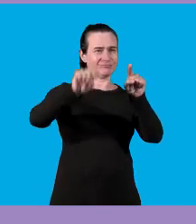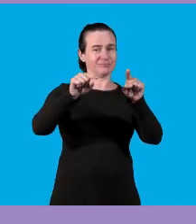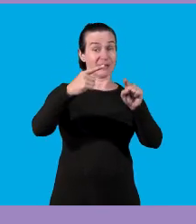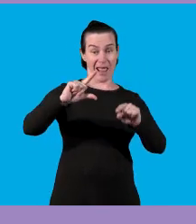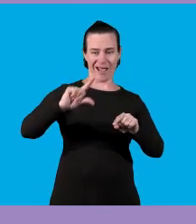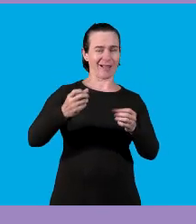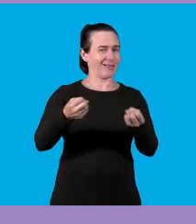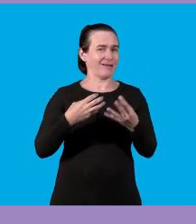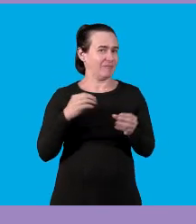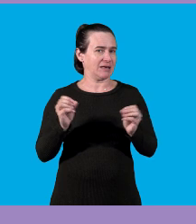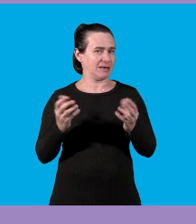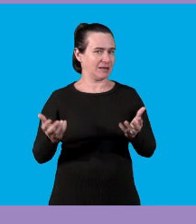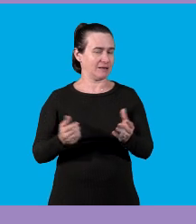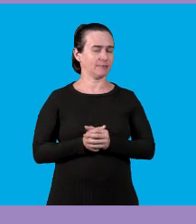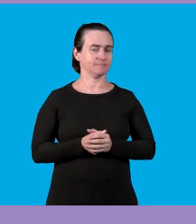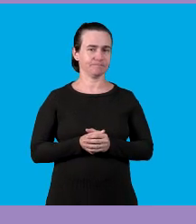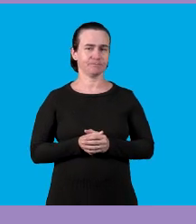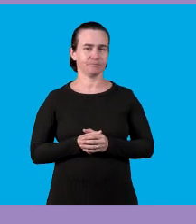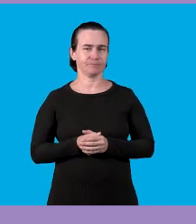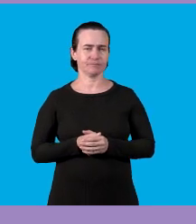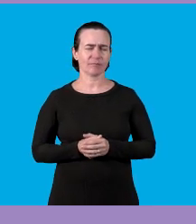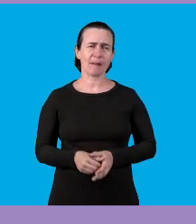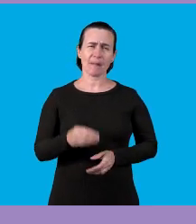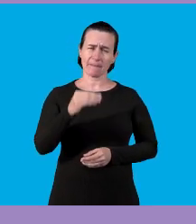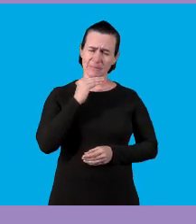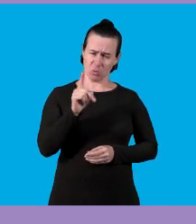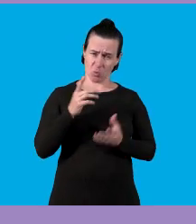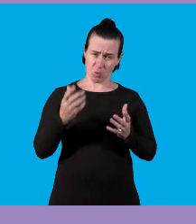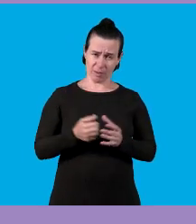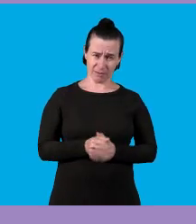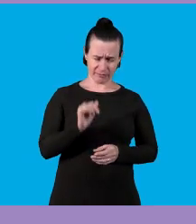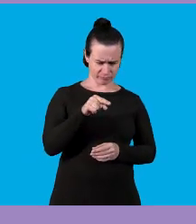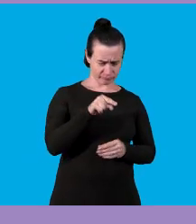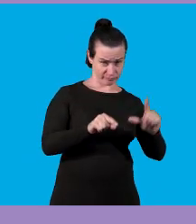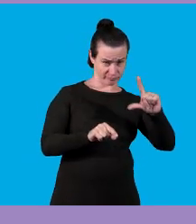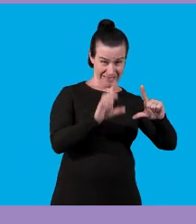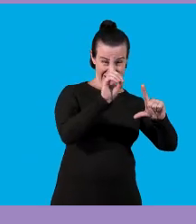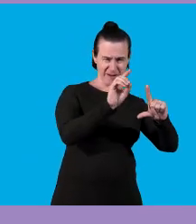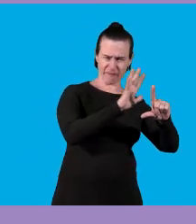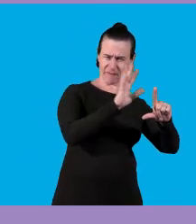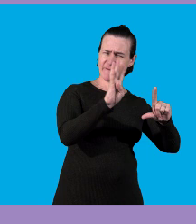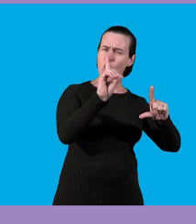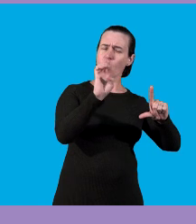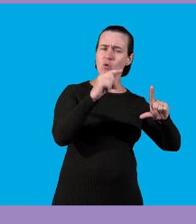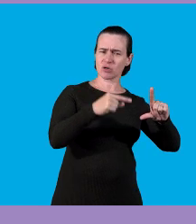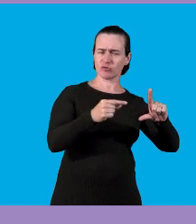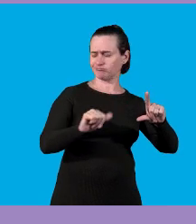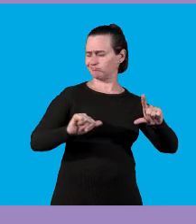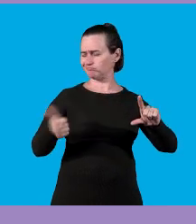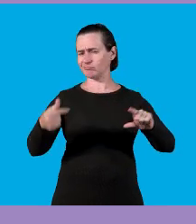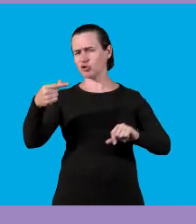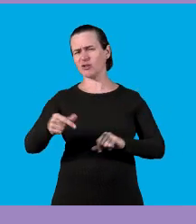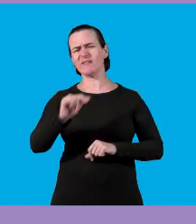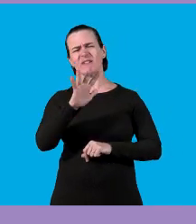that has not been supplied. And then I look at the angles of a triangle. If this is 54 and